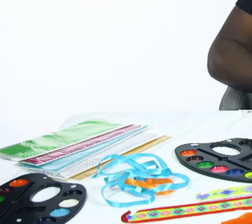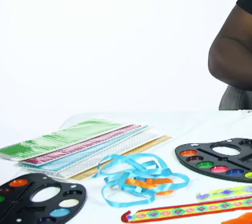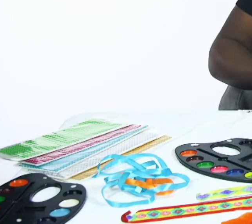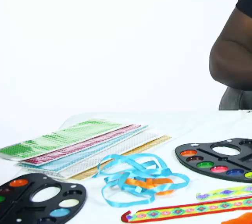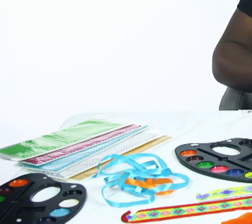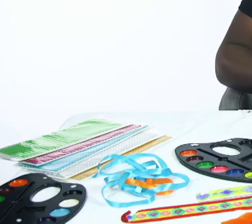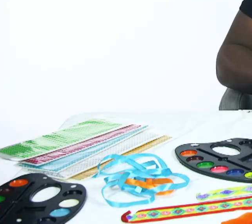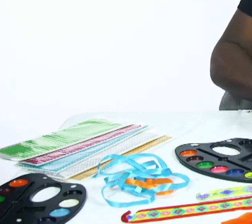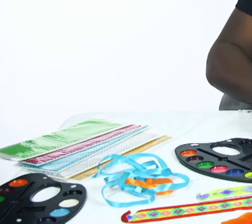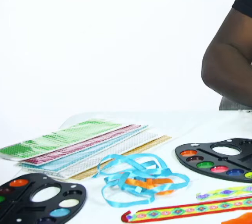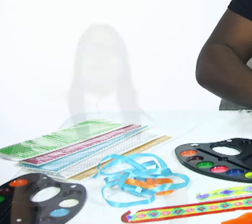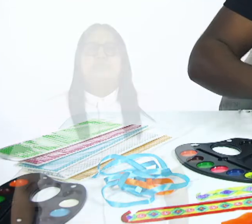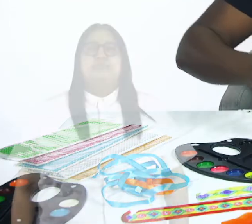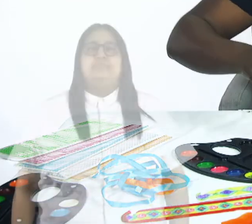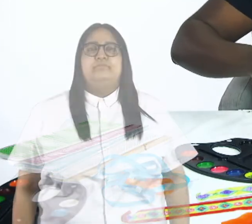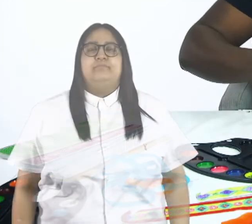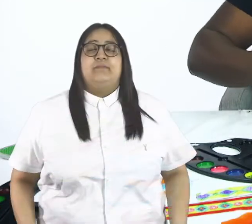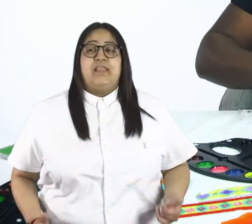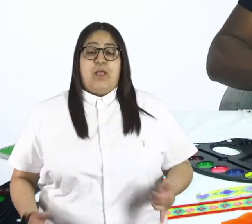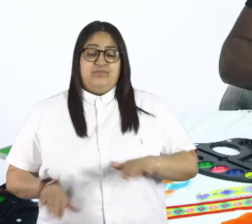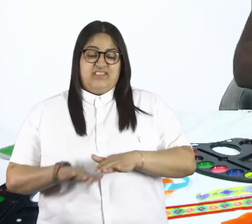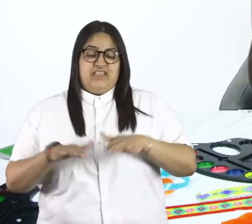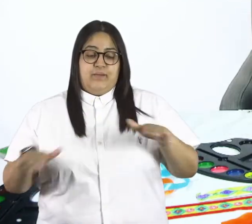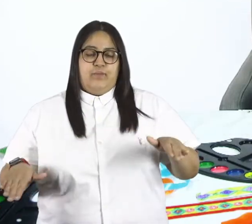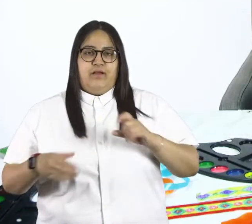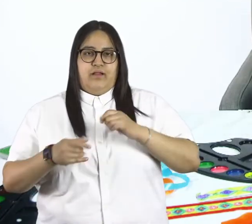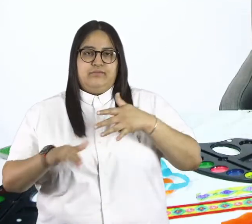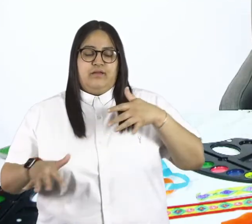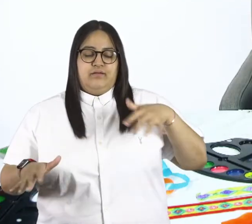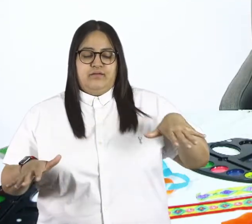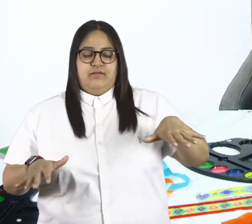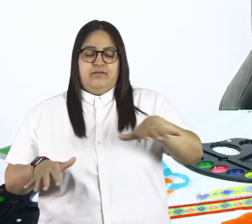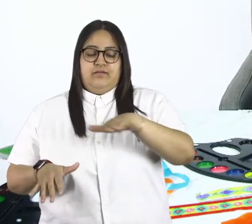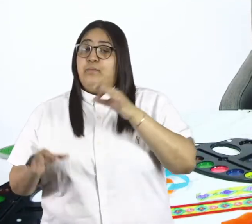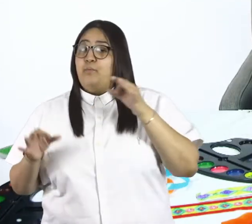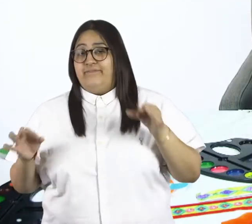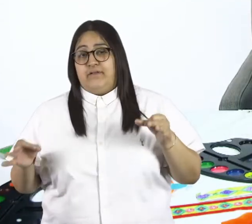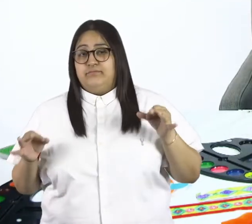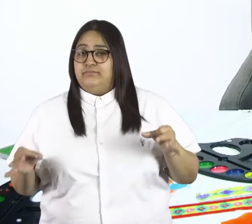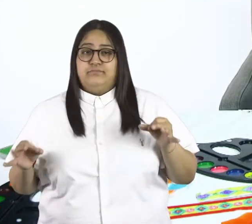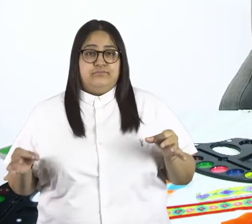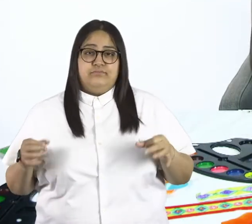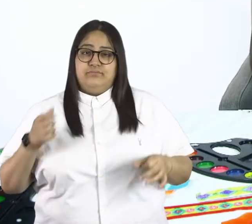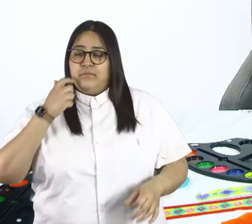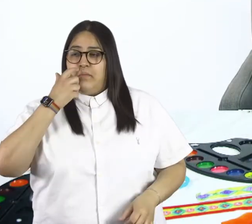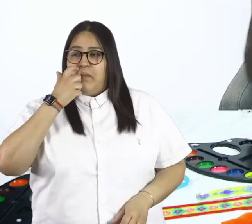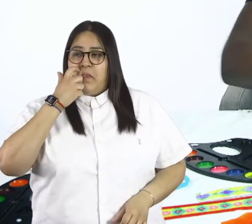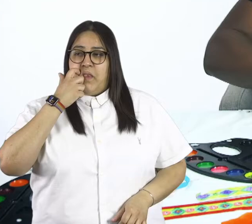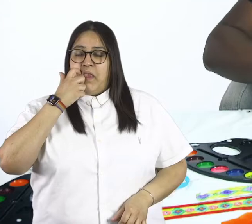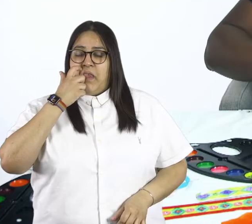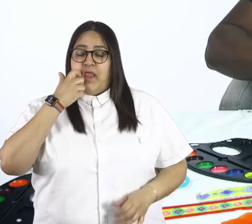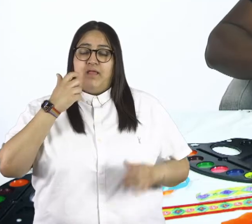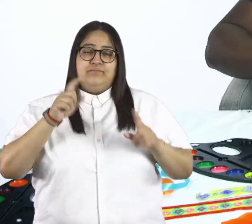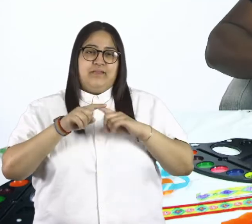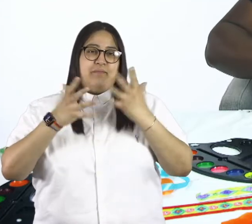And now we have a glittery table. So that's perfect. And glitter all over my hands.